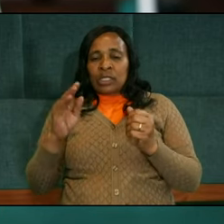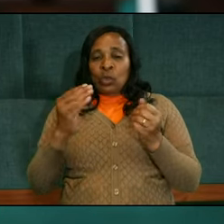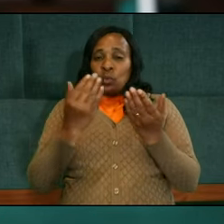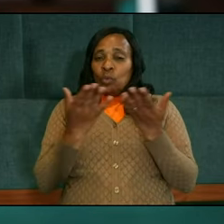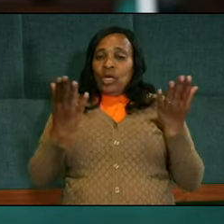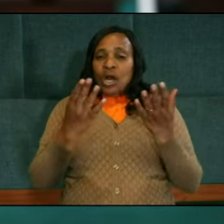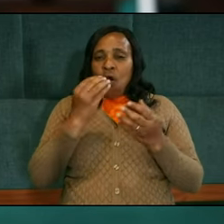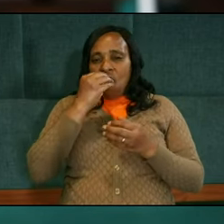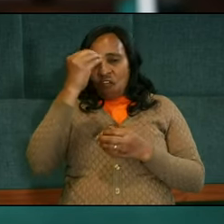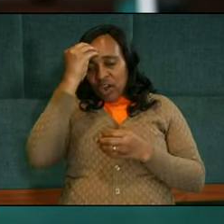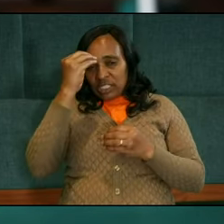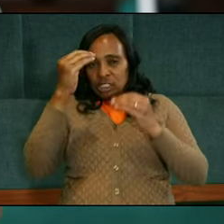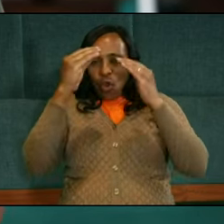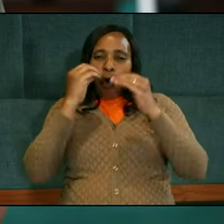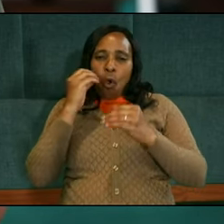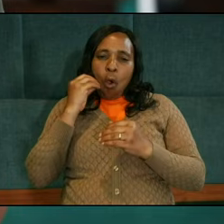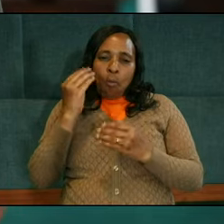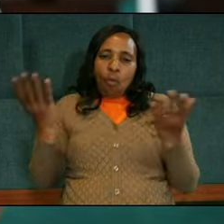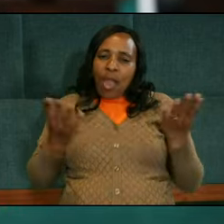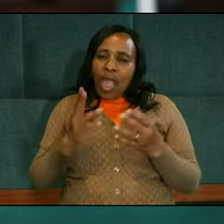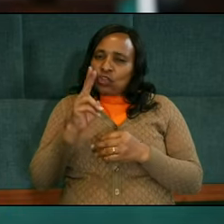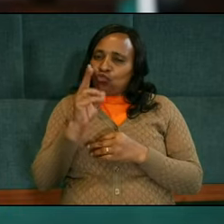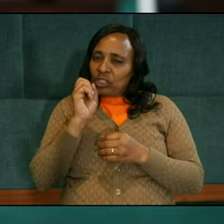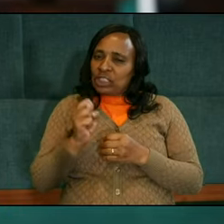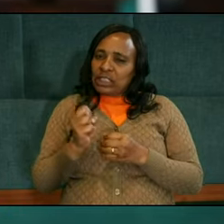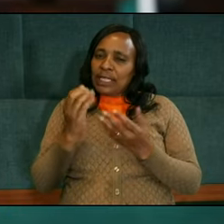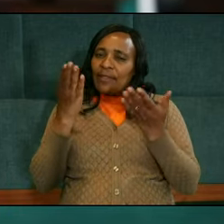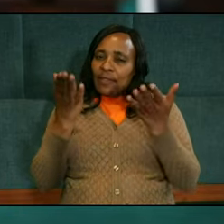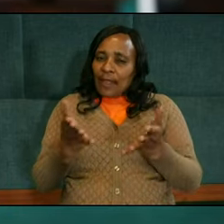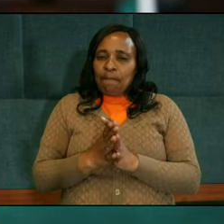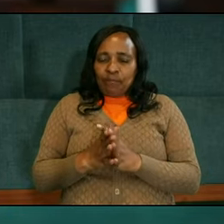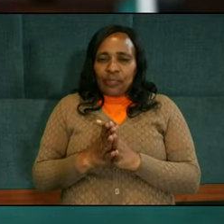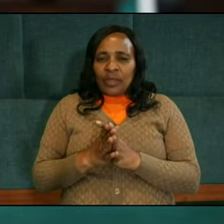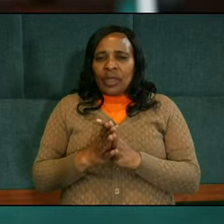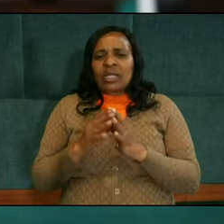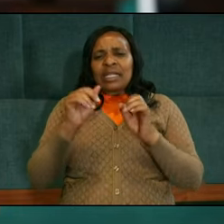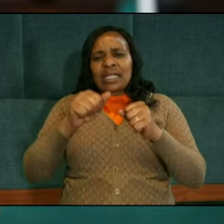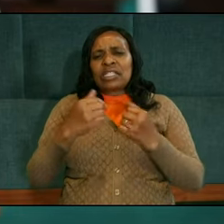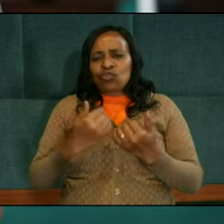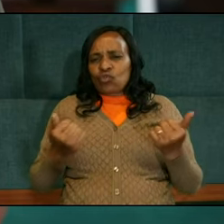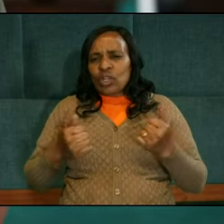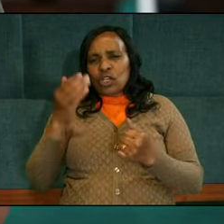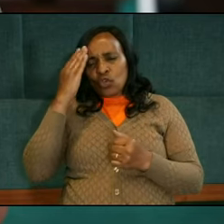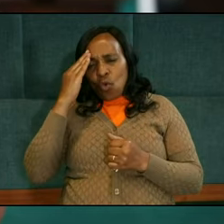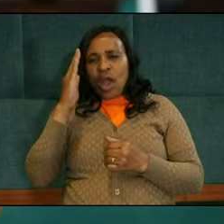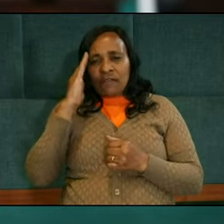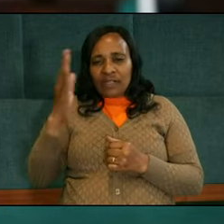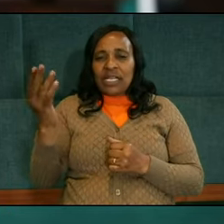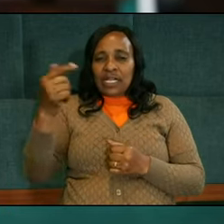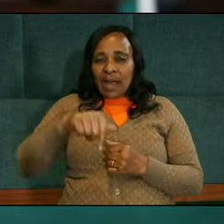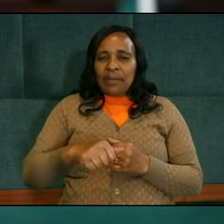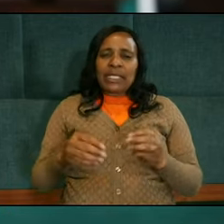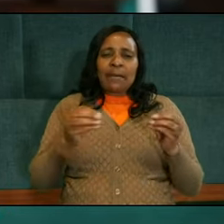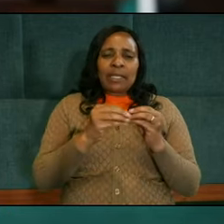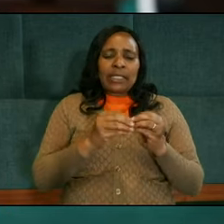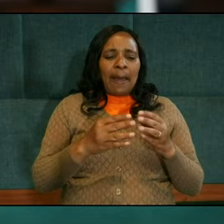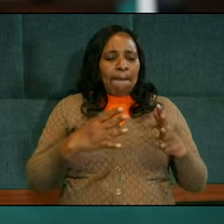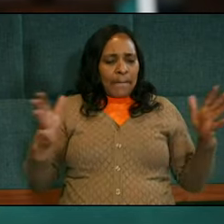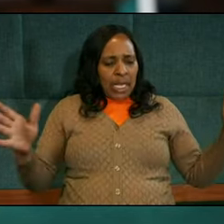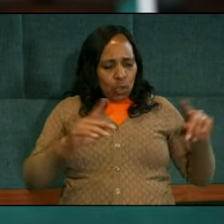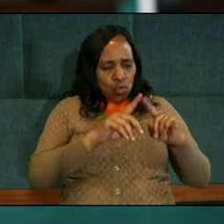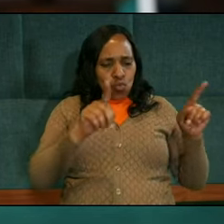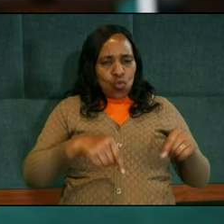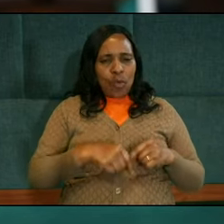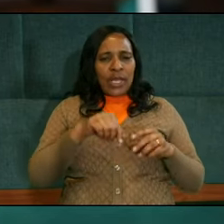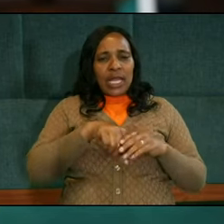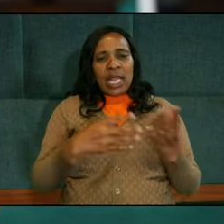20 orphans lived. The orphans knew that the adventurers were coming, and they eagerly met them in a big room at the